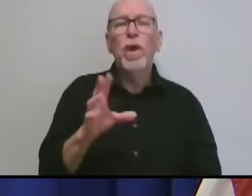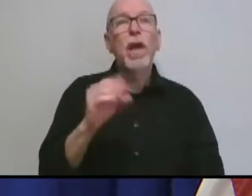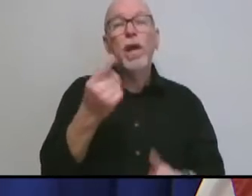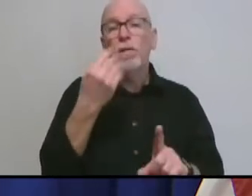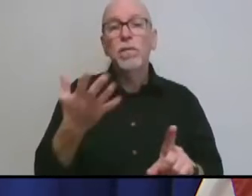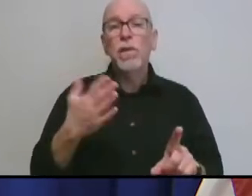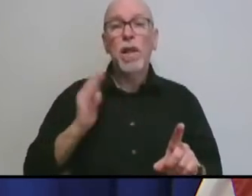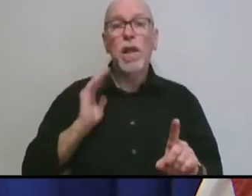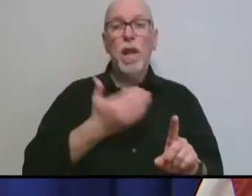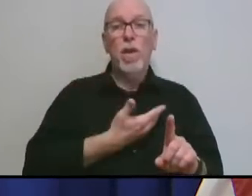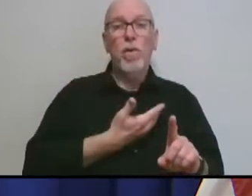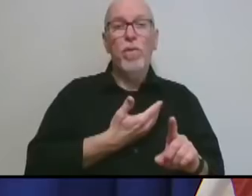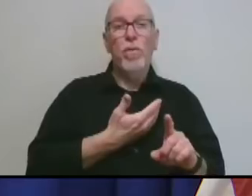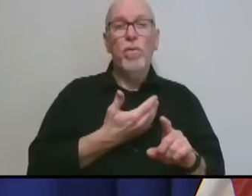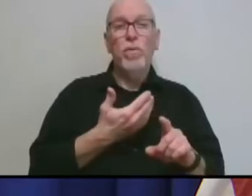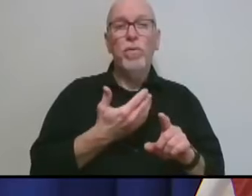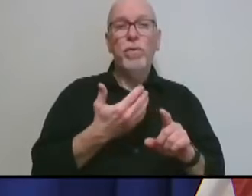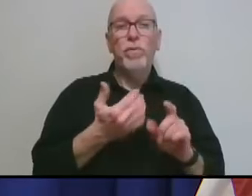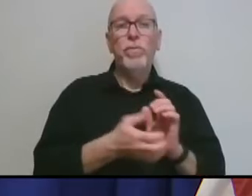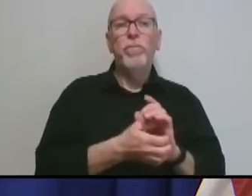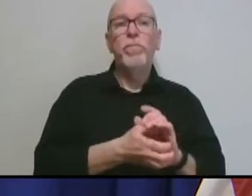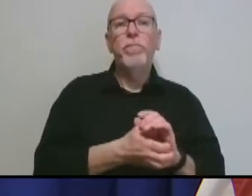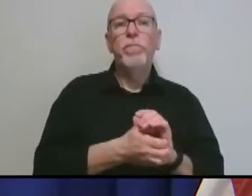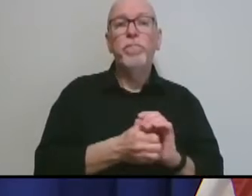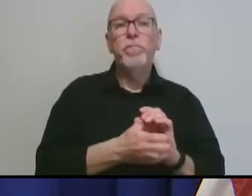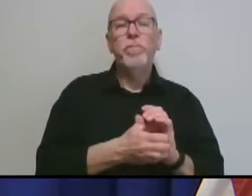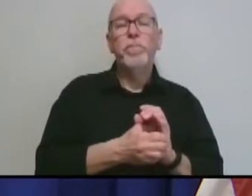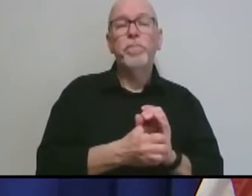our Department of Health's credit